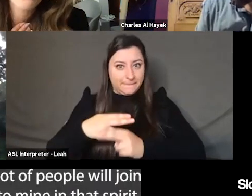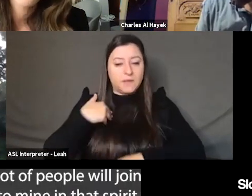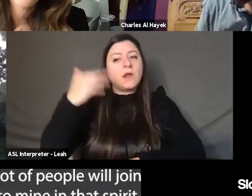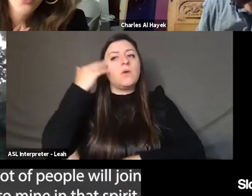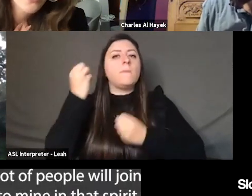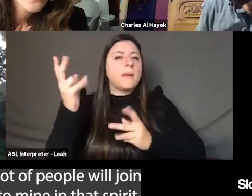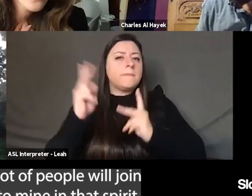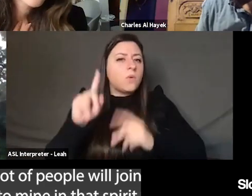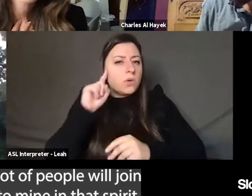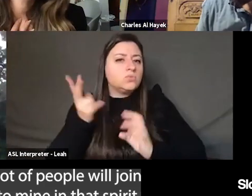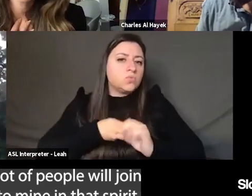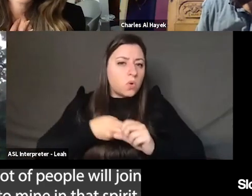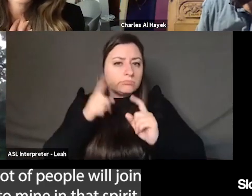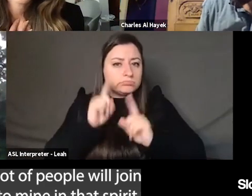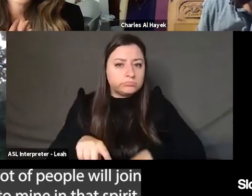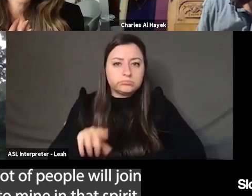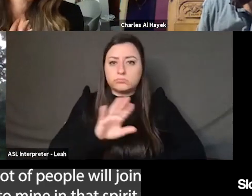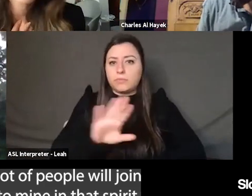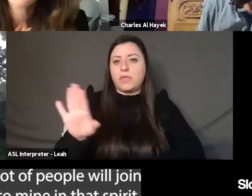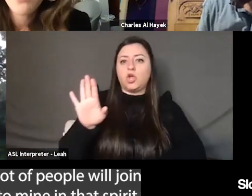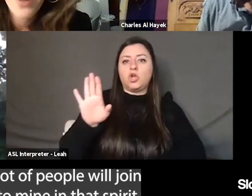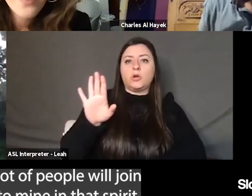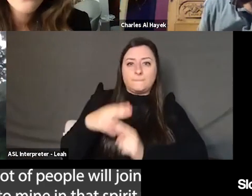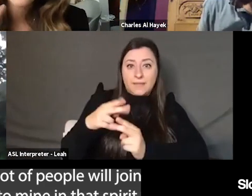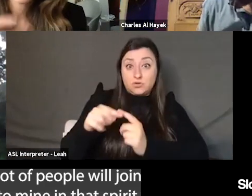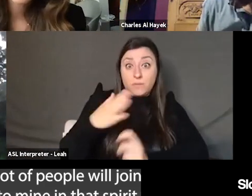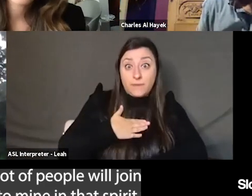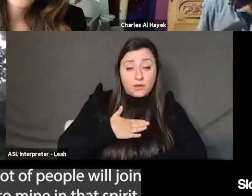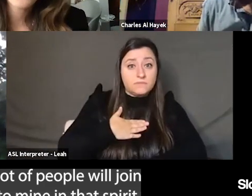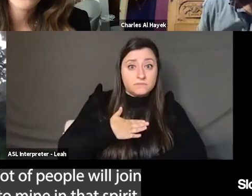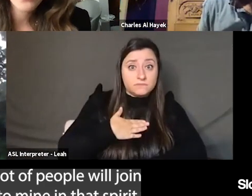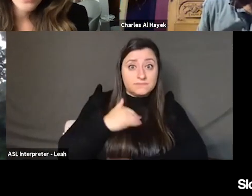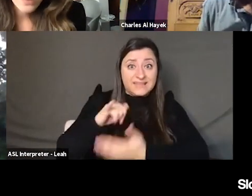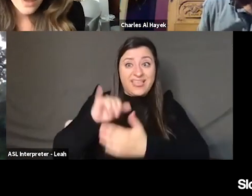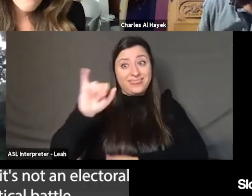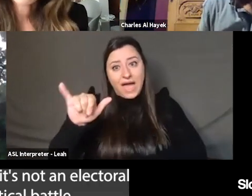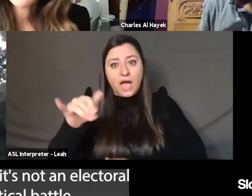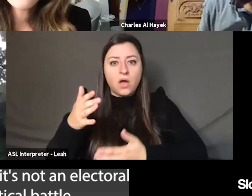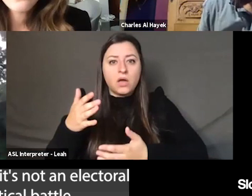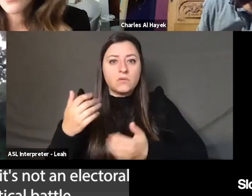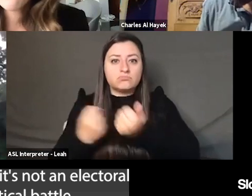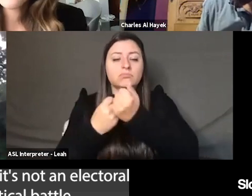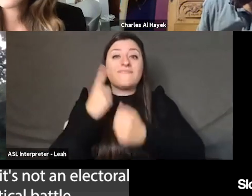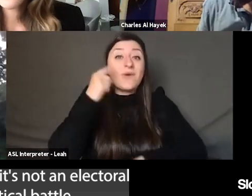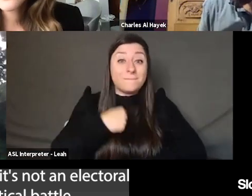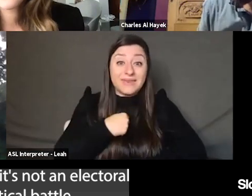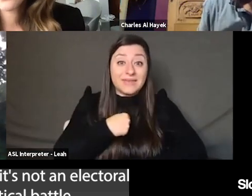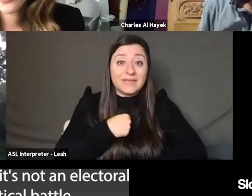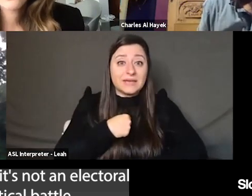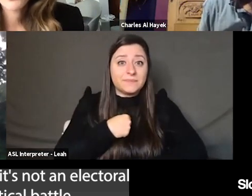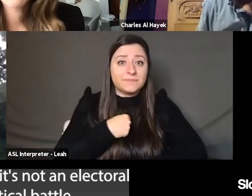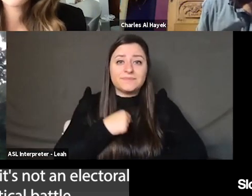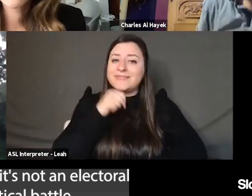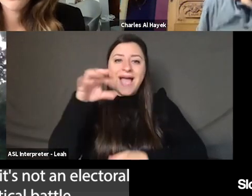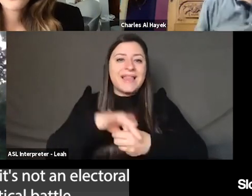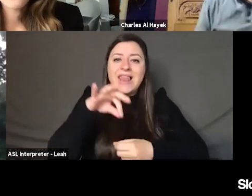of people will join their names to mine in that spirit. For me, it's not an electoral